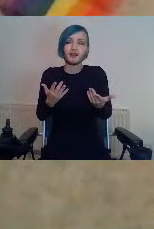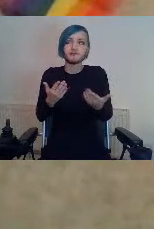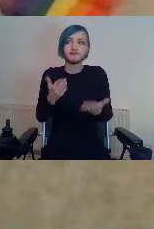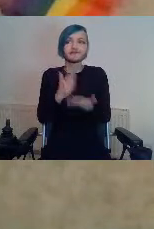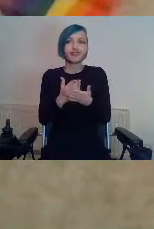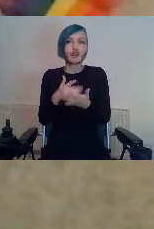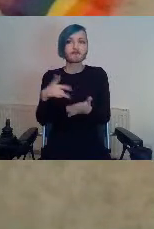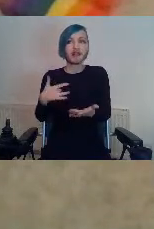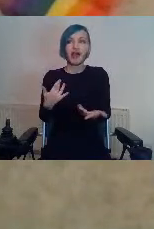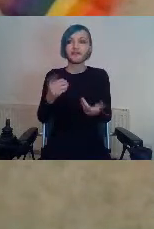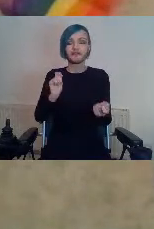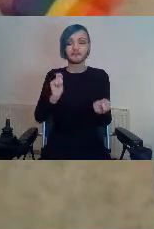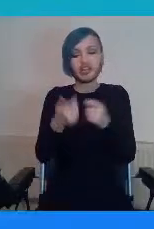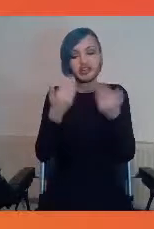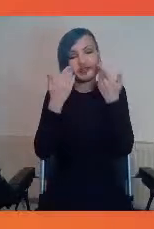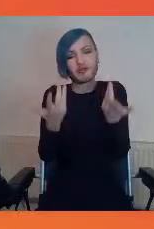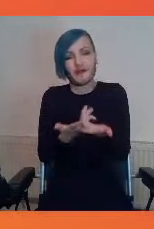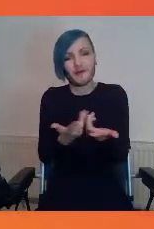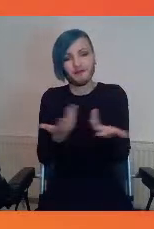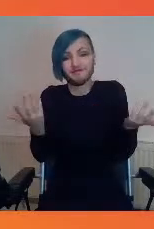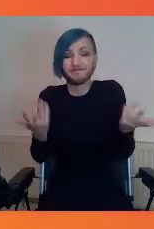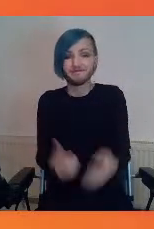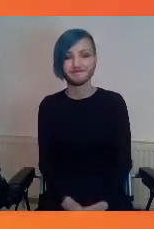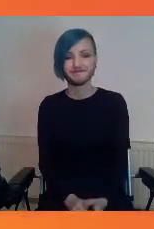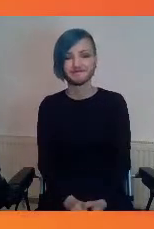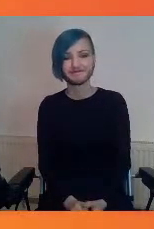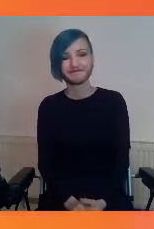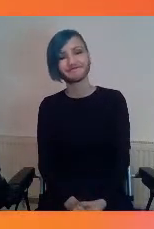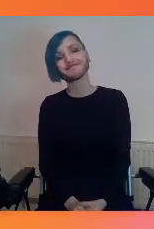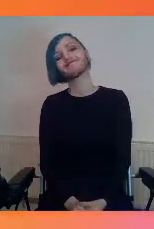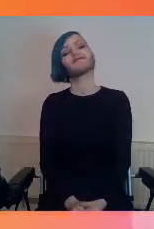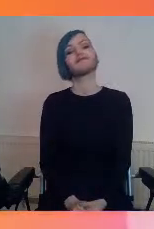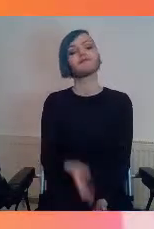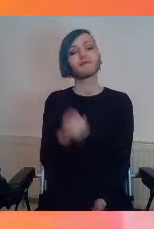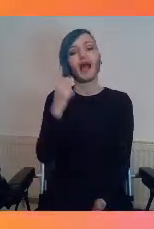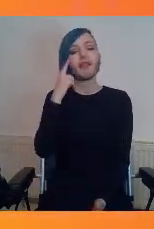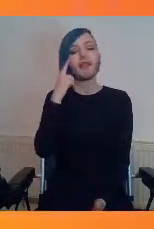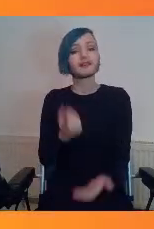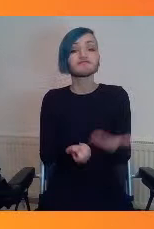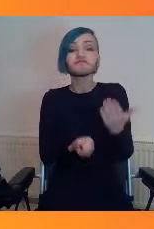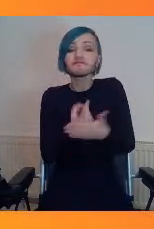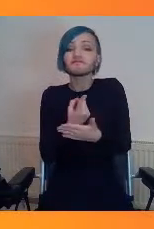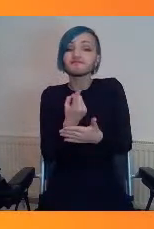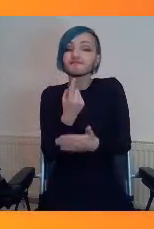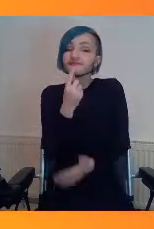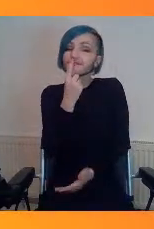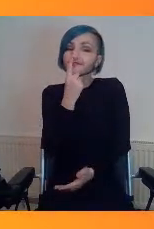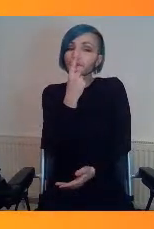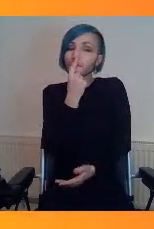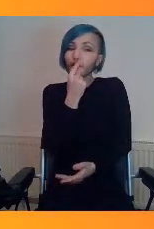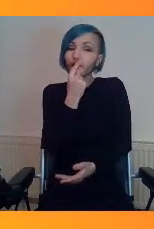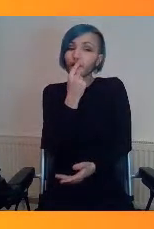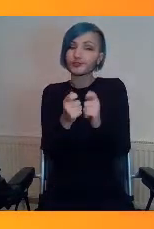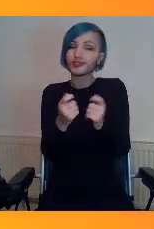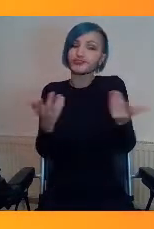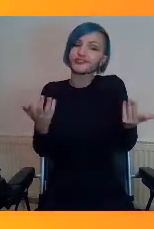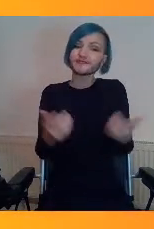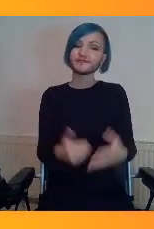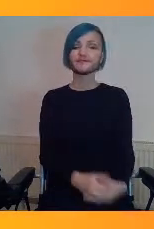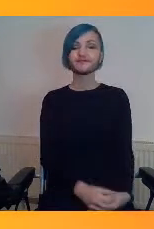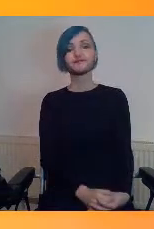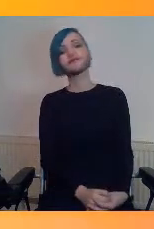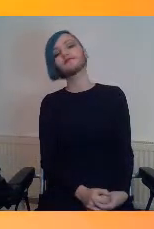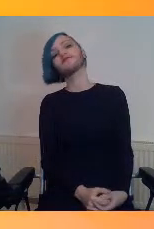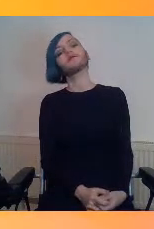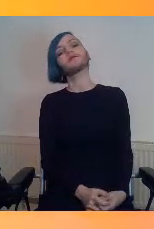So yes, I think we have chances, let's say. And just on that, Vitalina, in terms